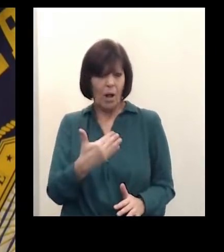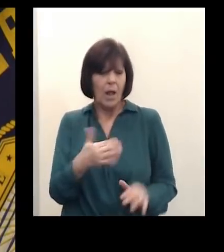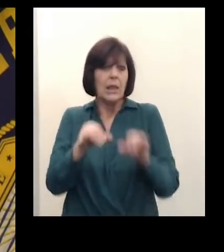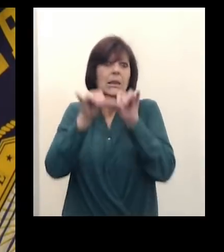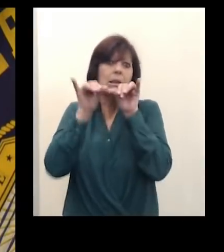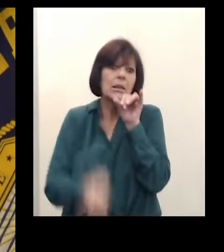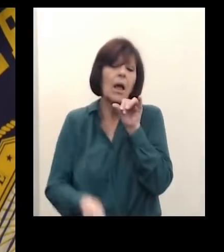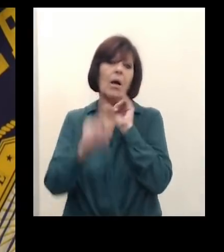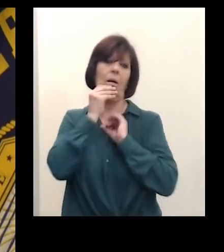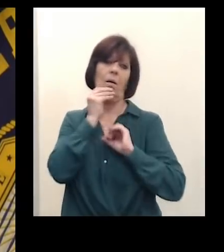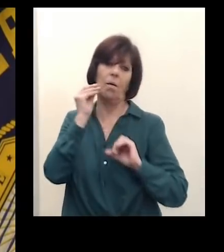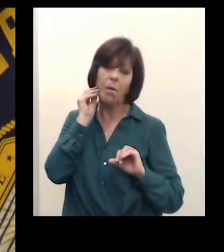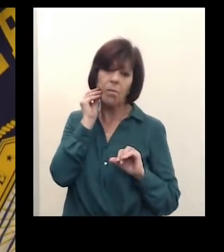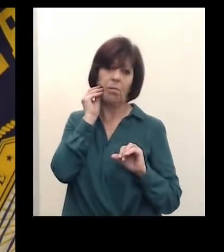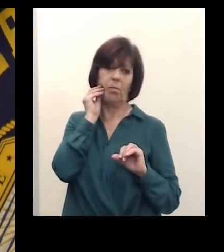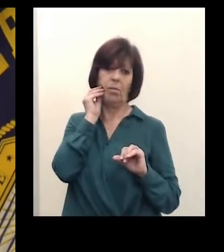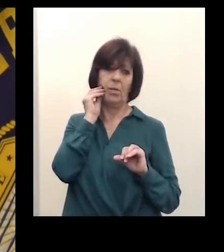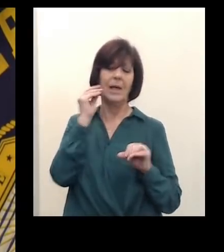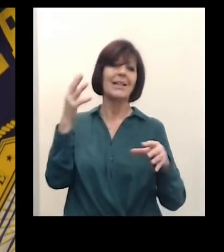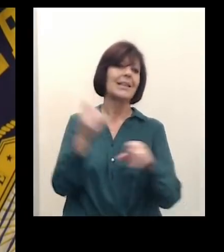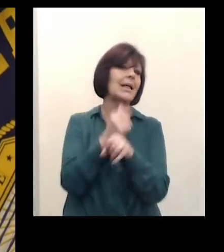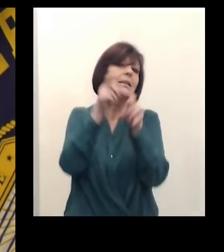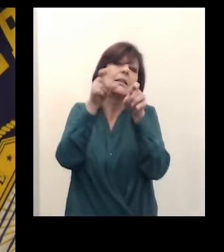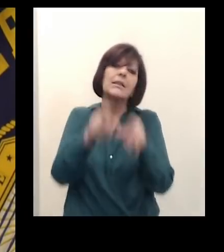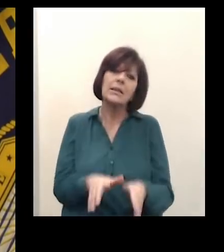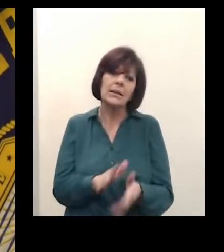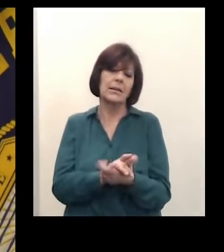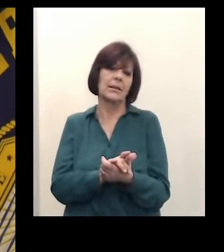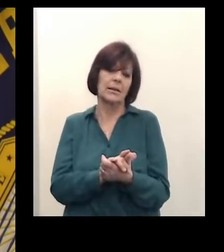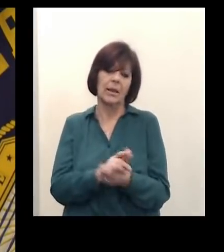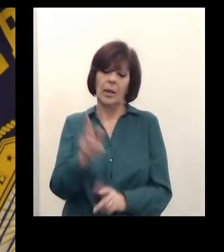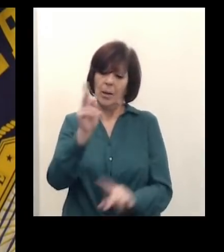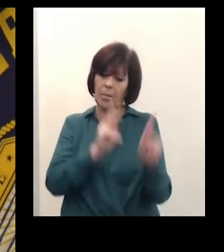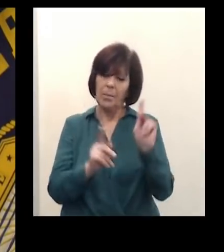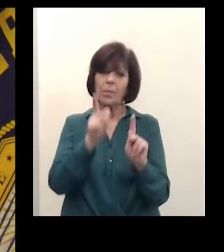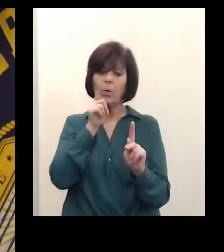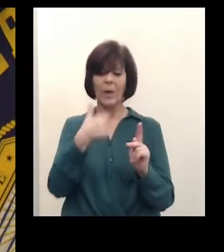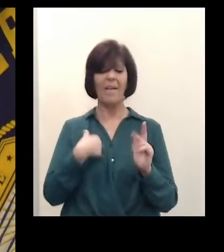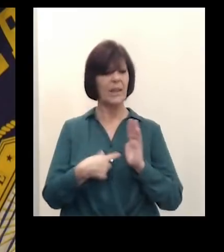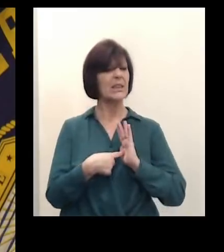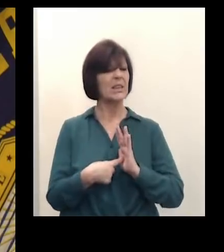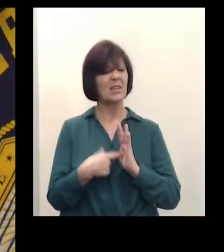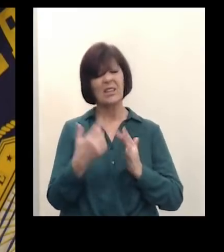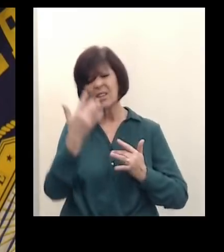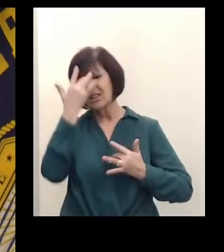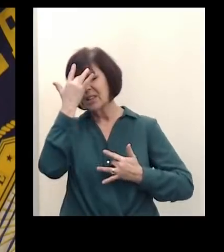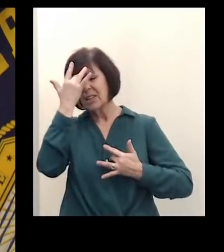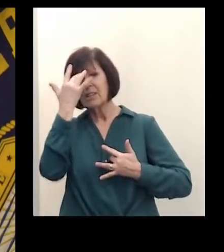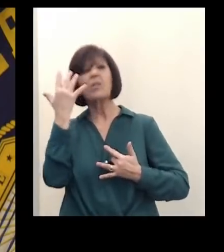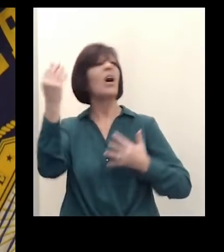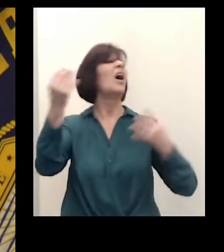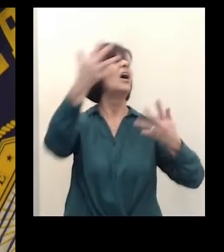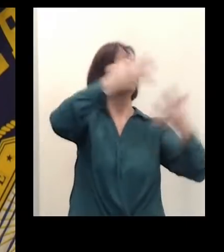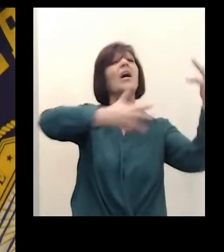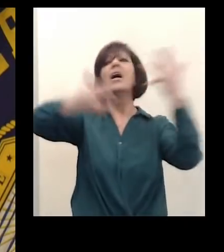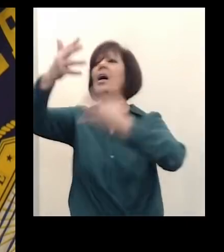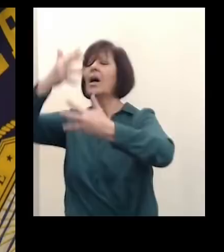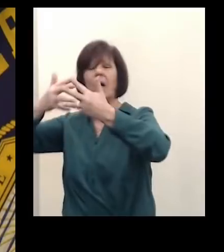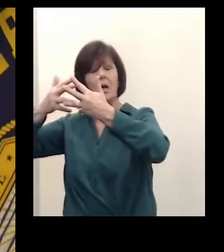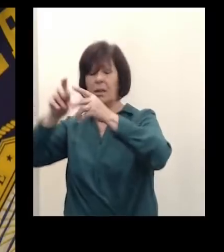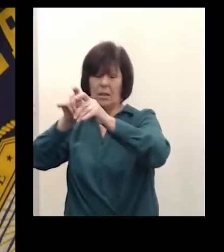home, right? And because get tested, because people that are symptomatic and going out and interacting with others is also going